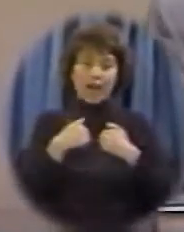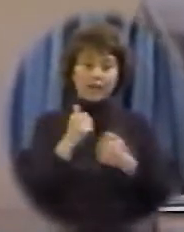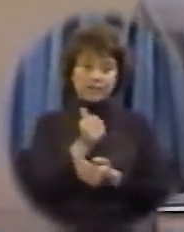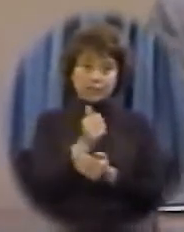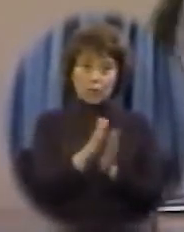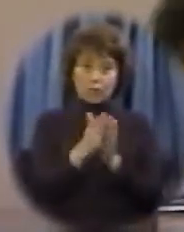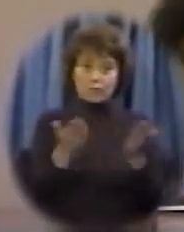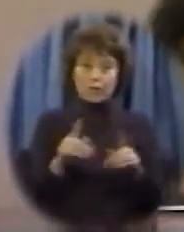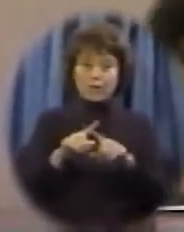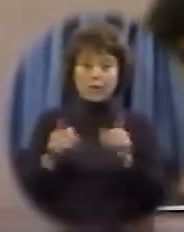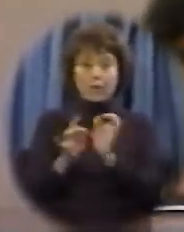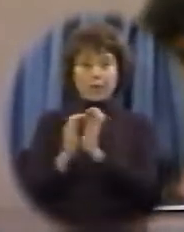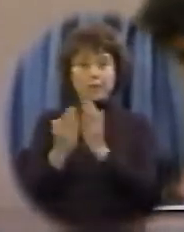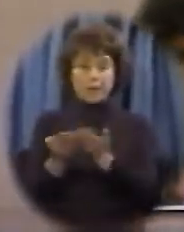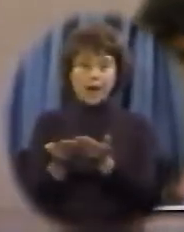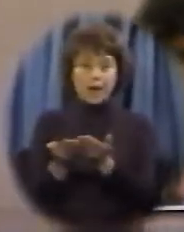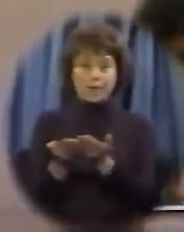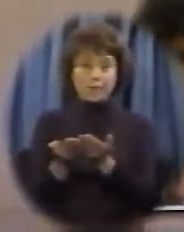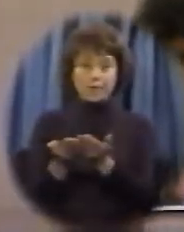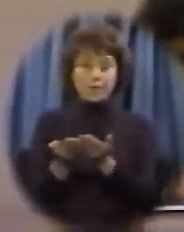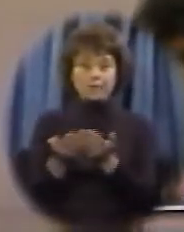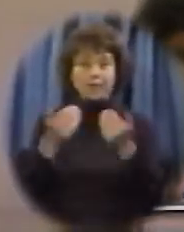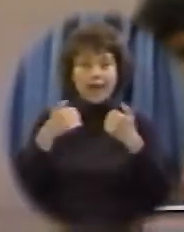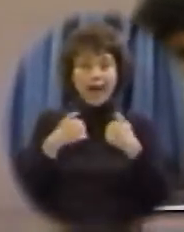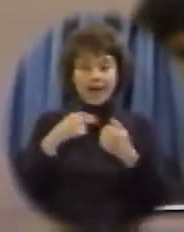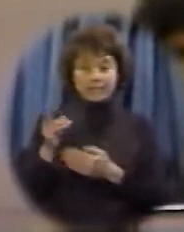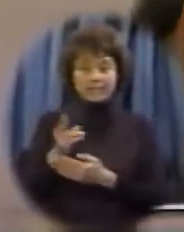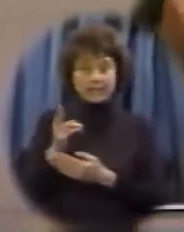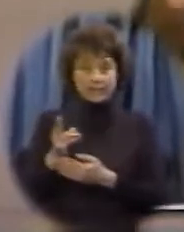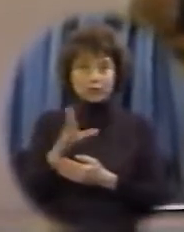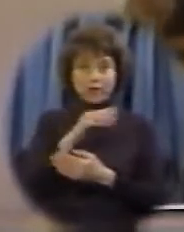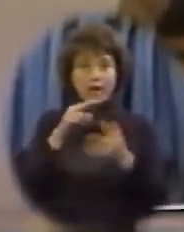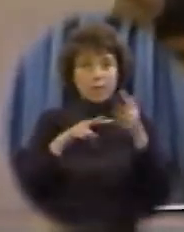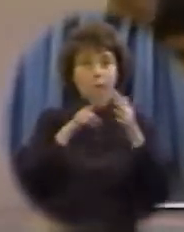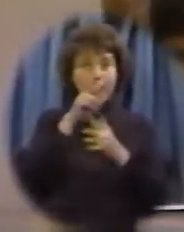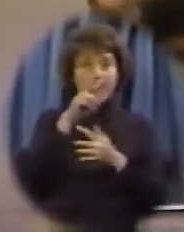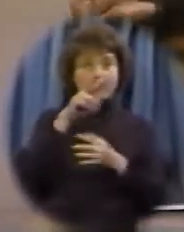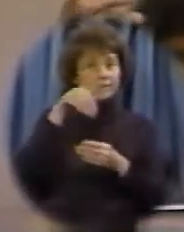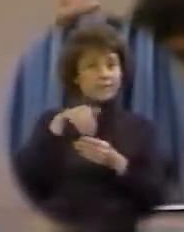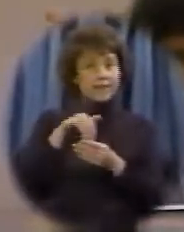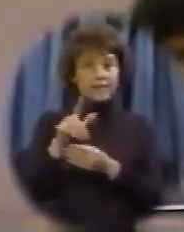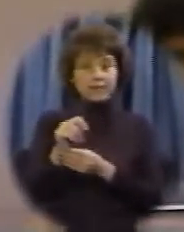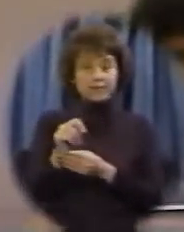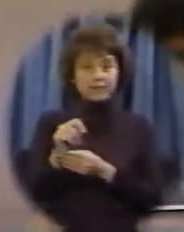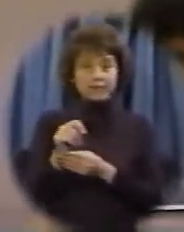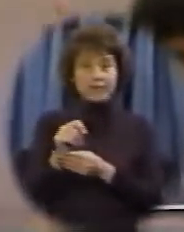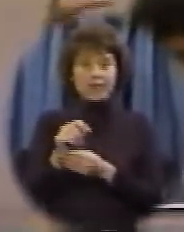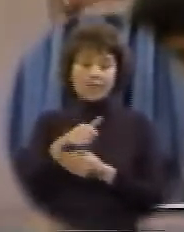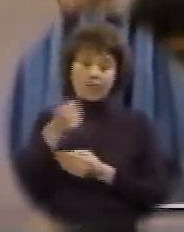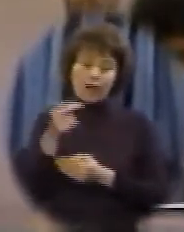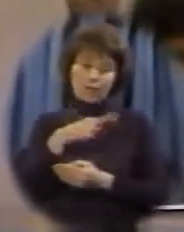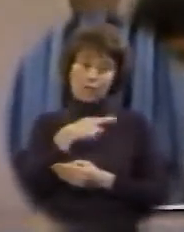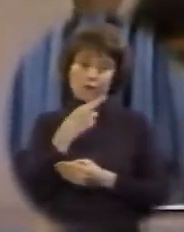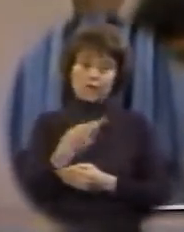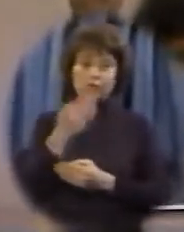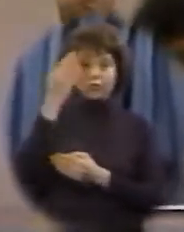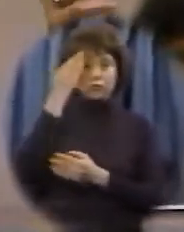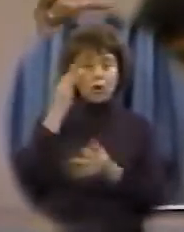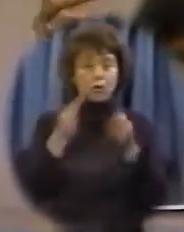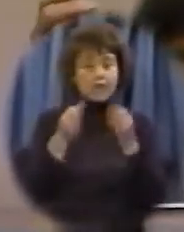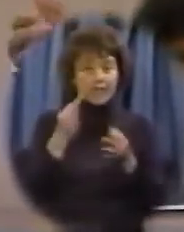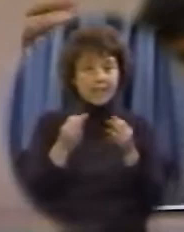Why? Because the author of those books knew that the moment that they put a word of prophecy in their book and it failed to be fulfilled,